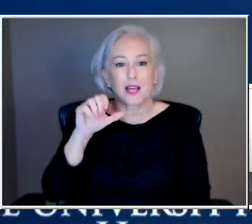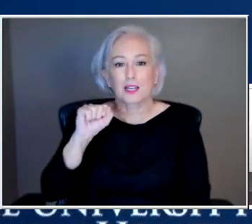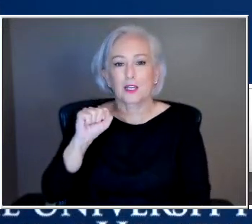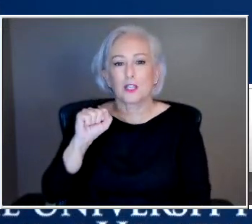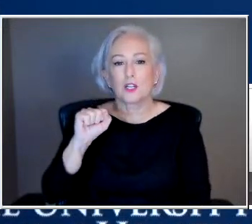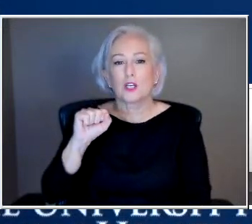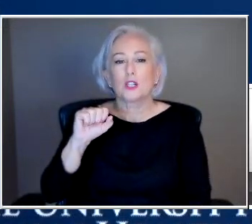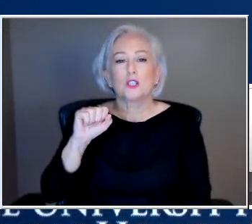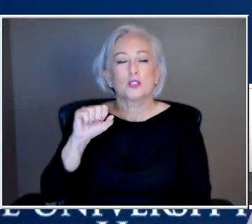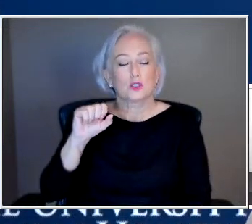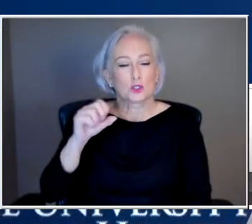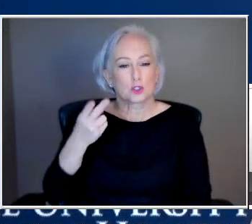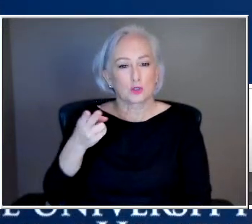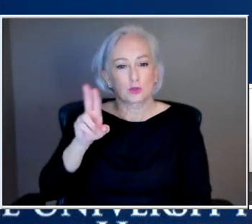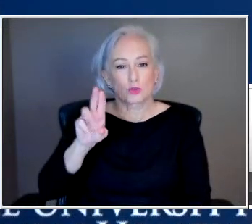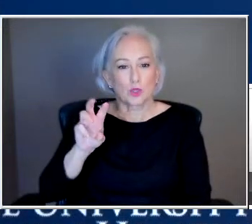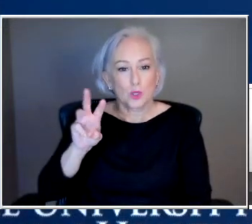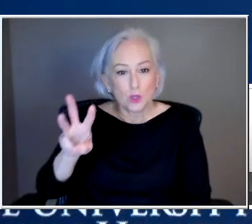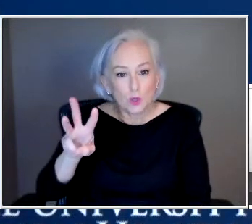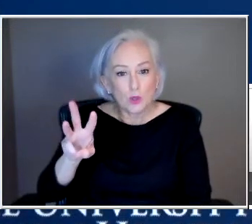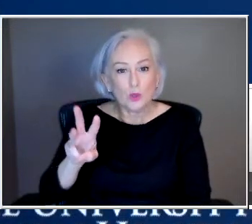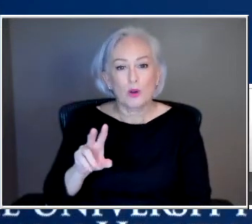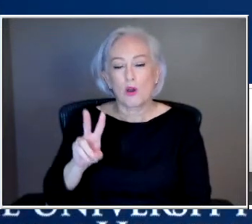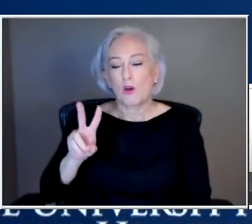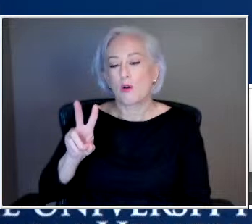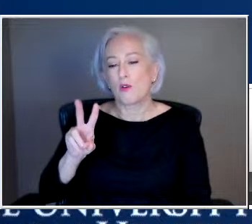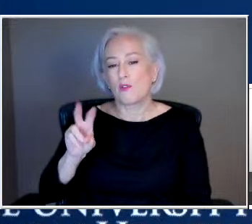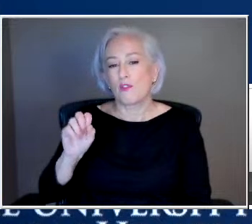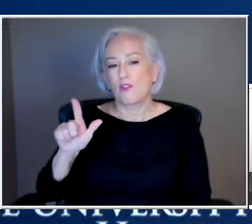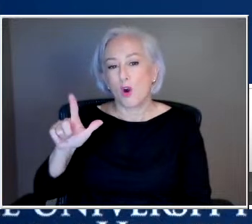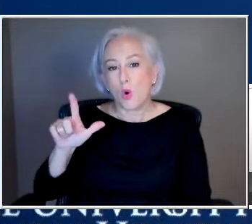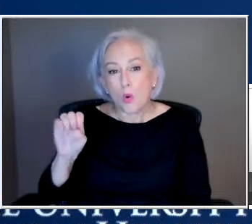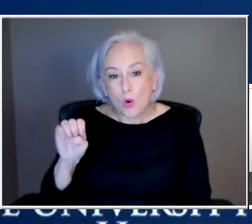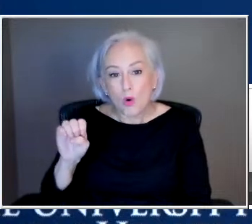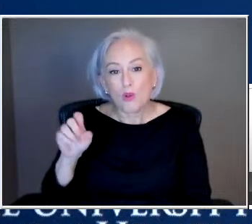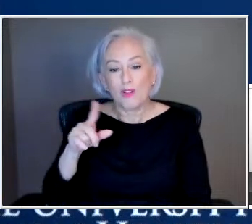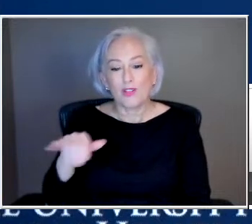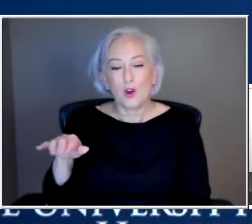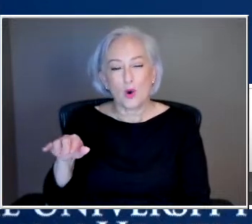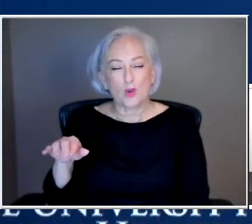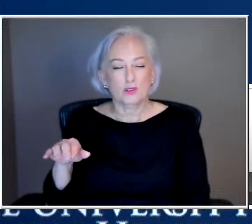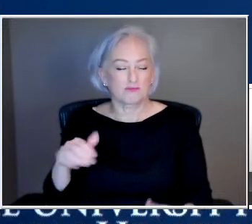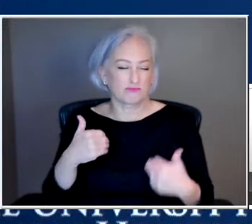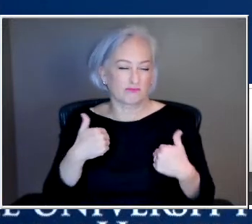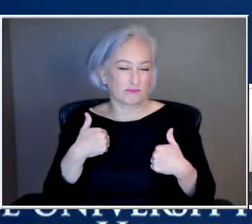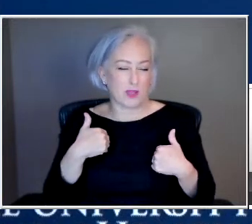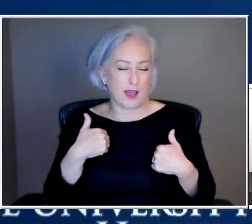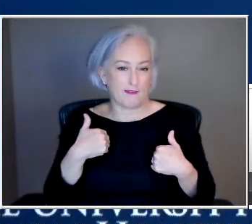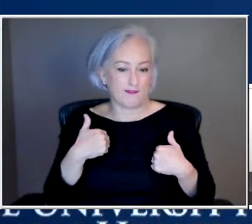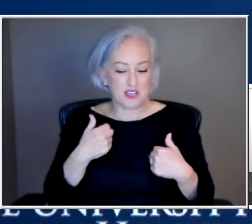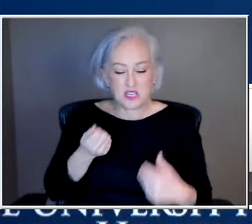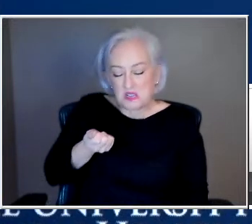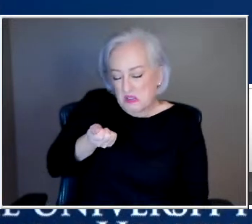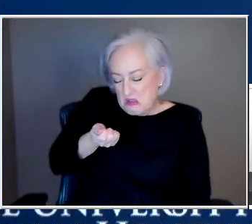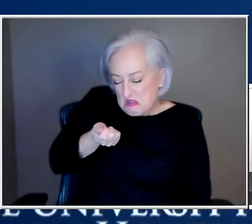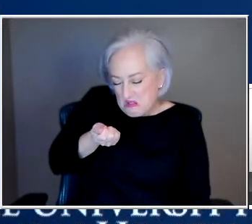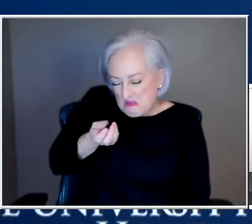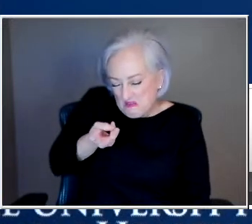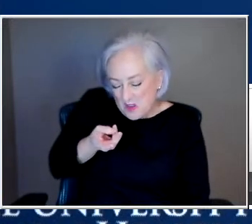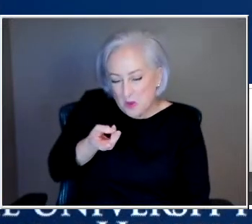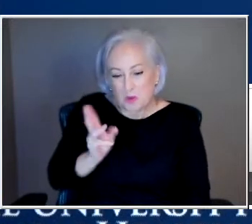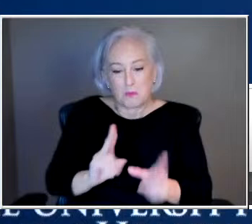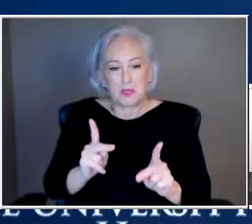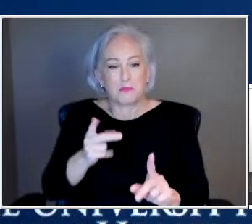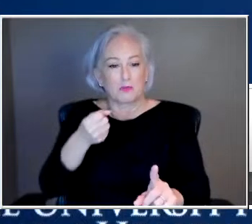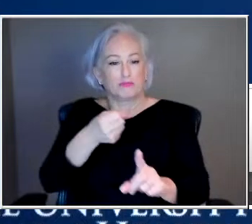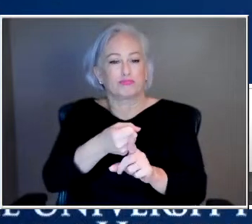nature. There have been a number of human cases, a handful since 2015. This